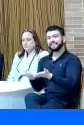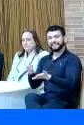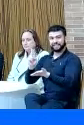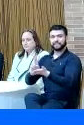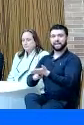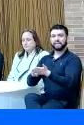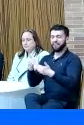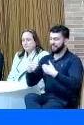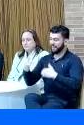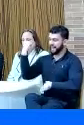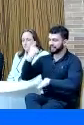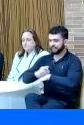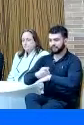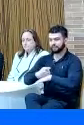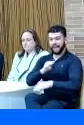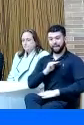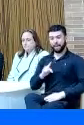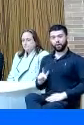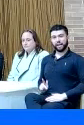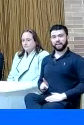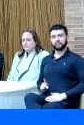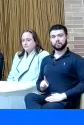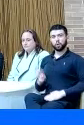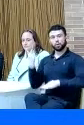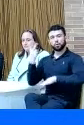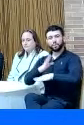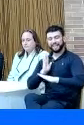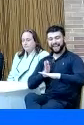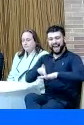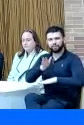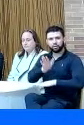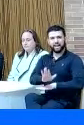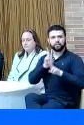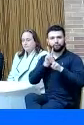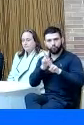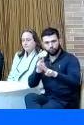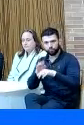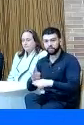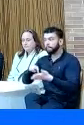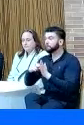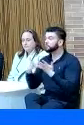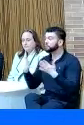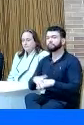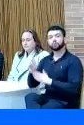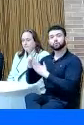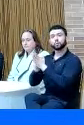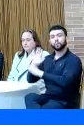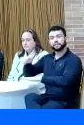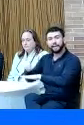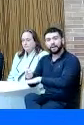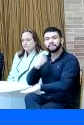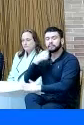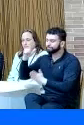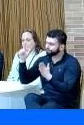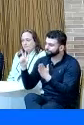signed it into law the next day just two days after King's funeral the Act made it illegal to discriminate